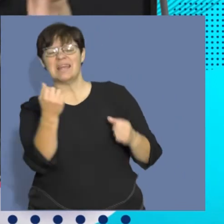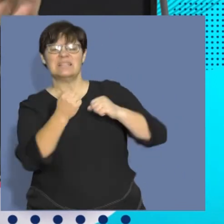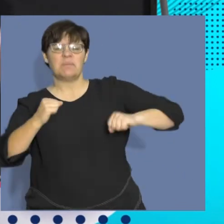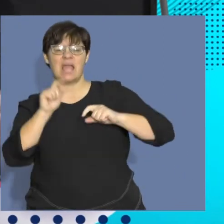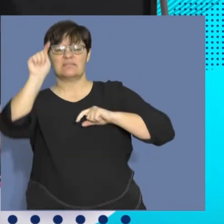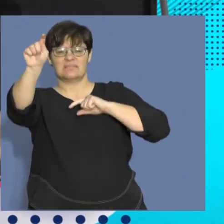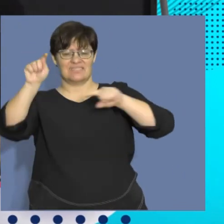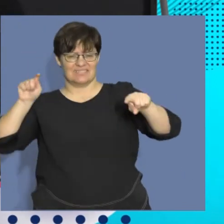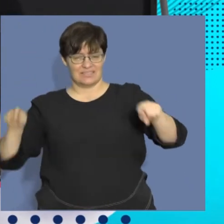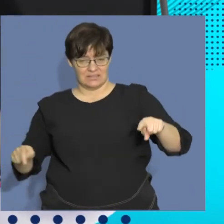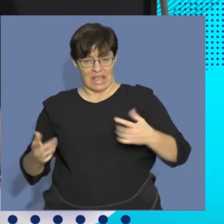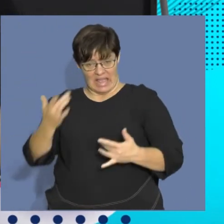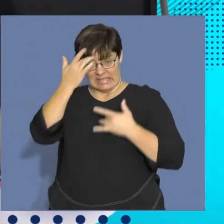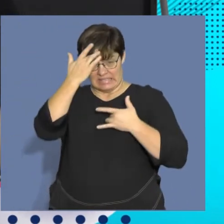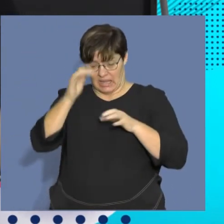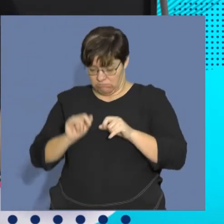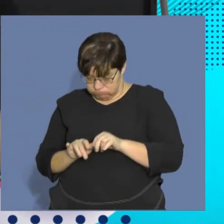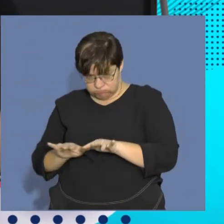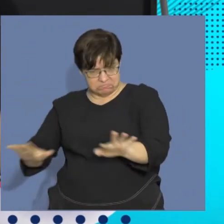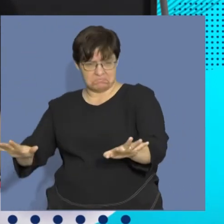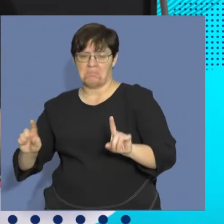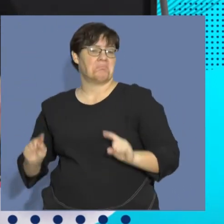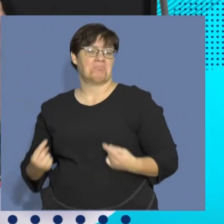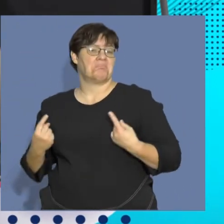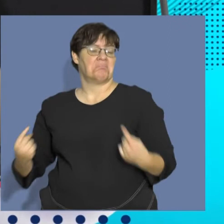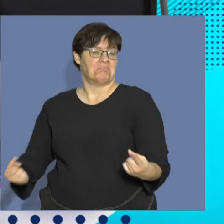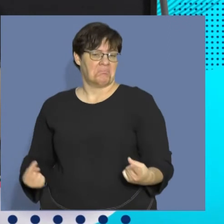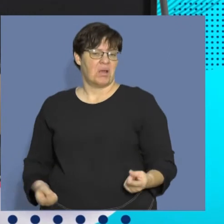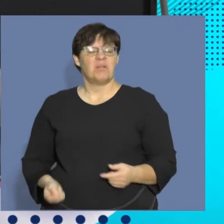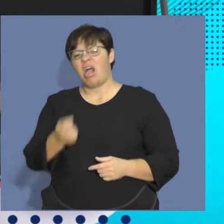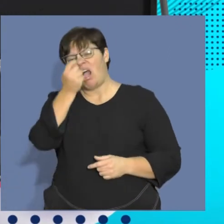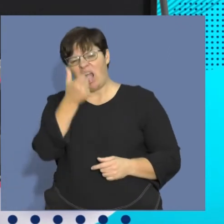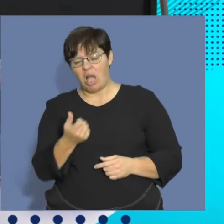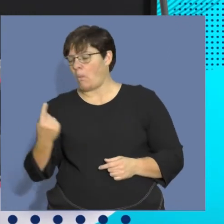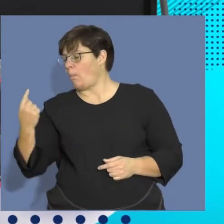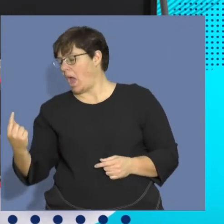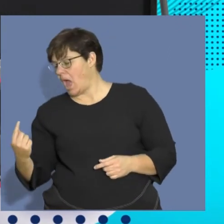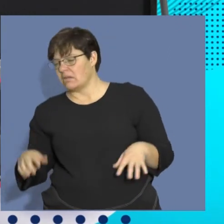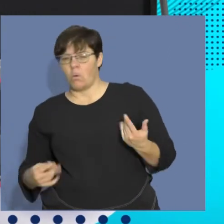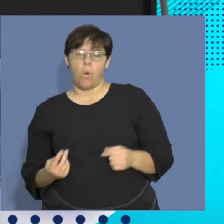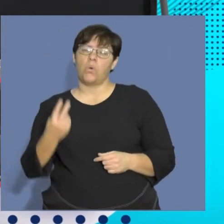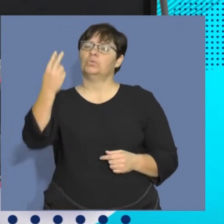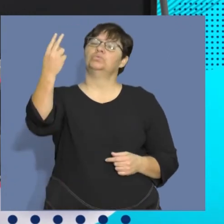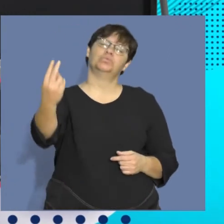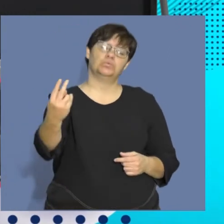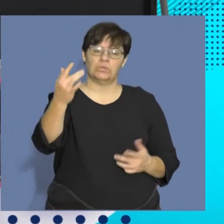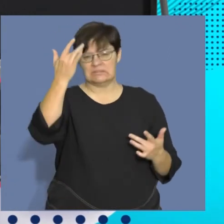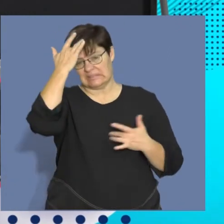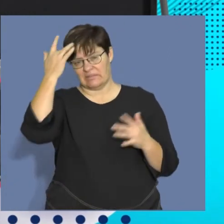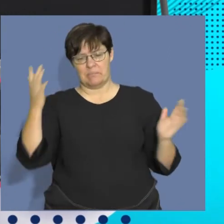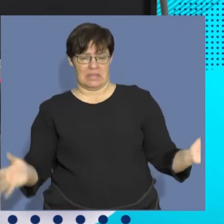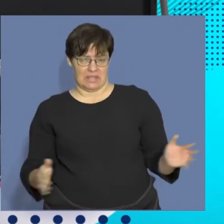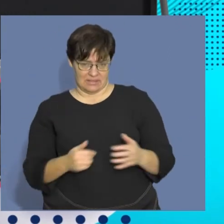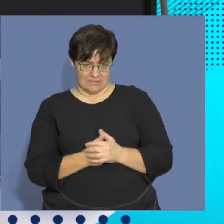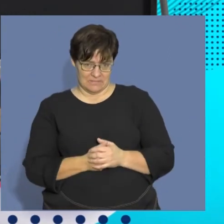of space between the members of the population, we're going to see possibly a decrease